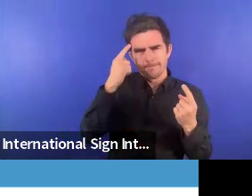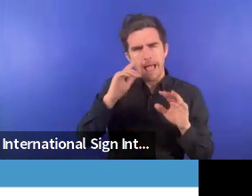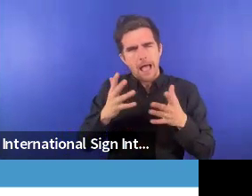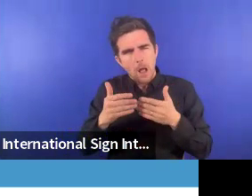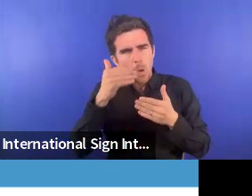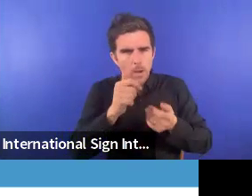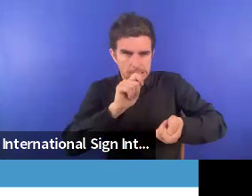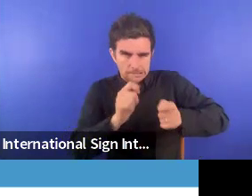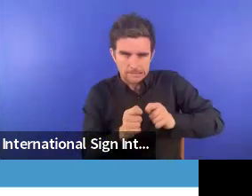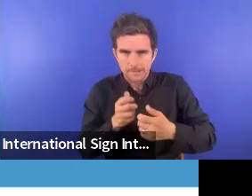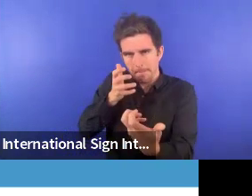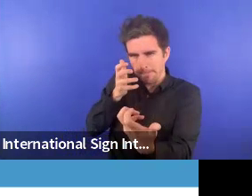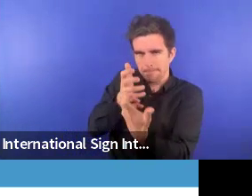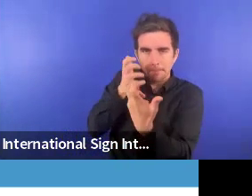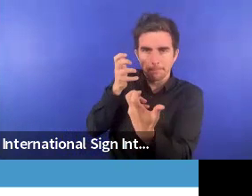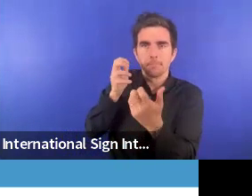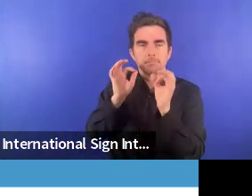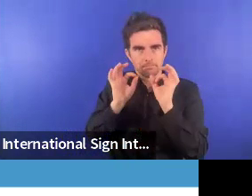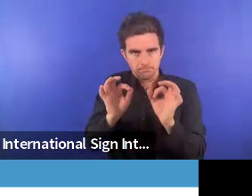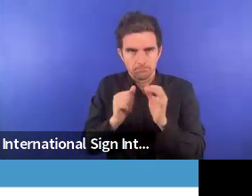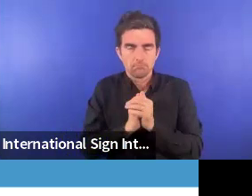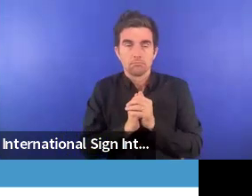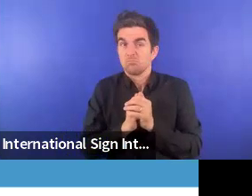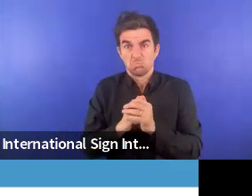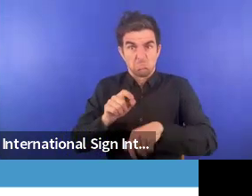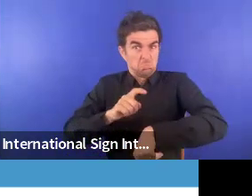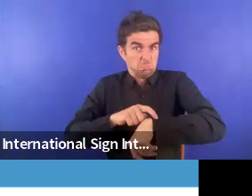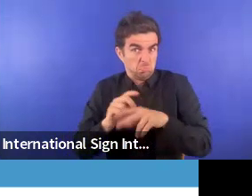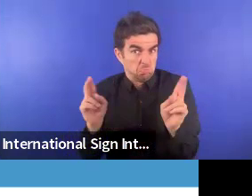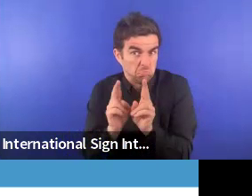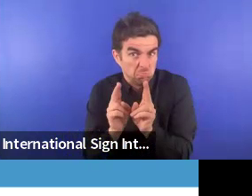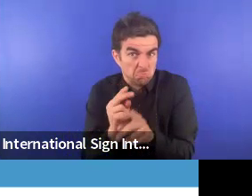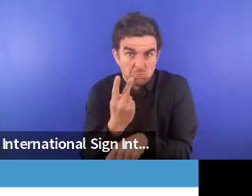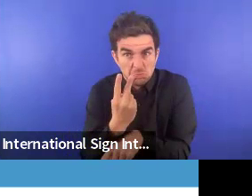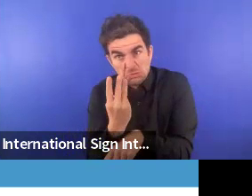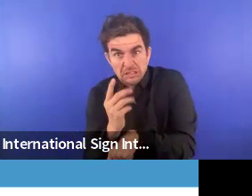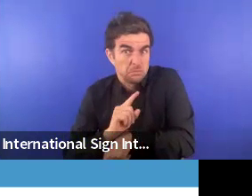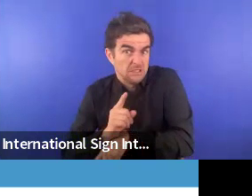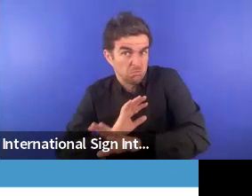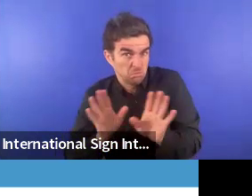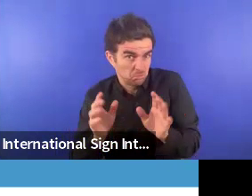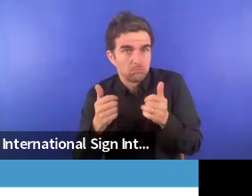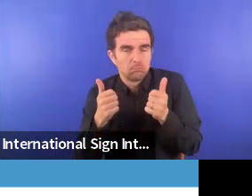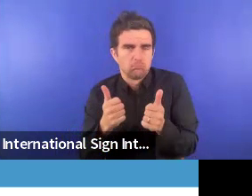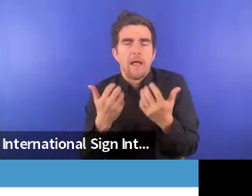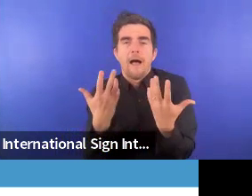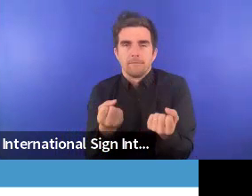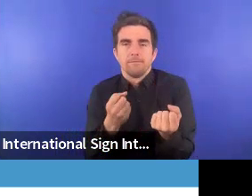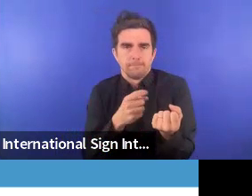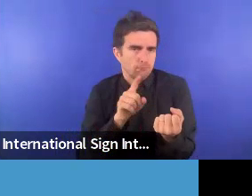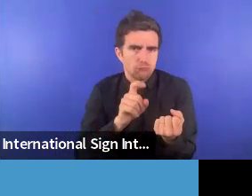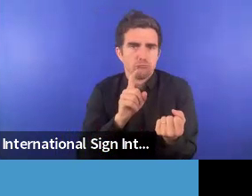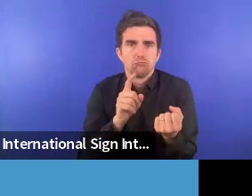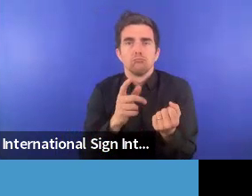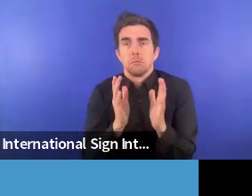the survey in the chat. So take a few minutes to have a look at the survey. And